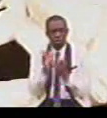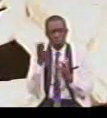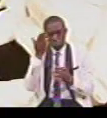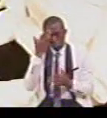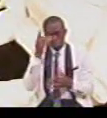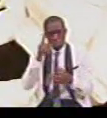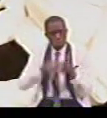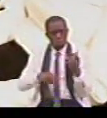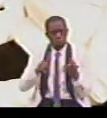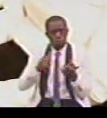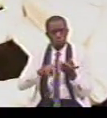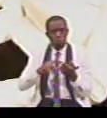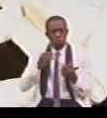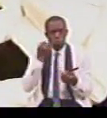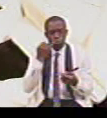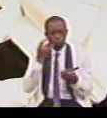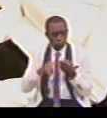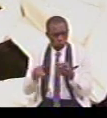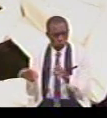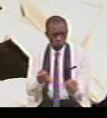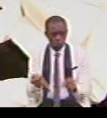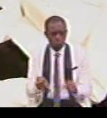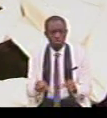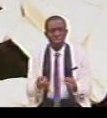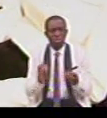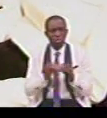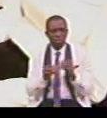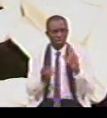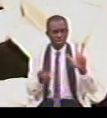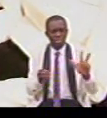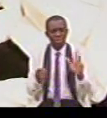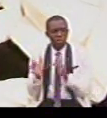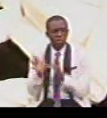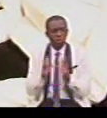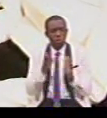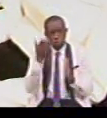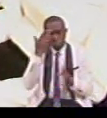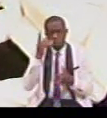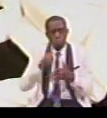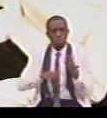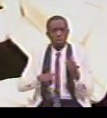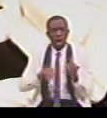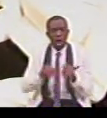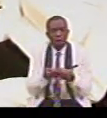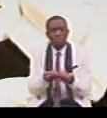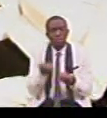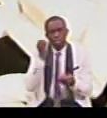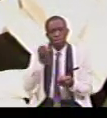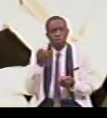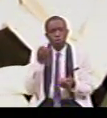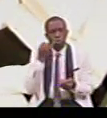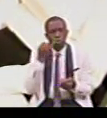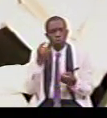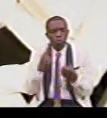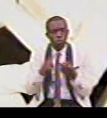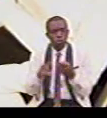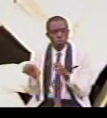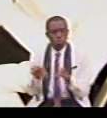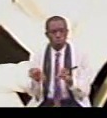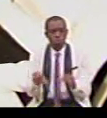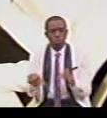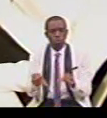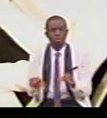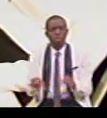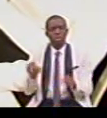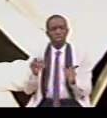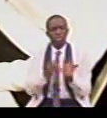was to be done number three he knew how to deal what was to do number four he knew